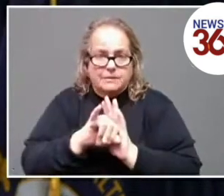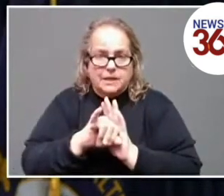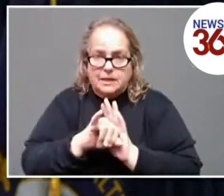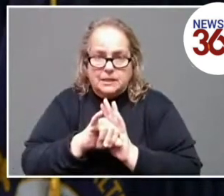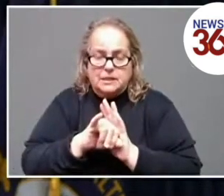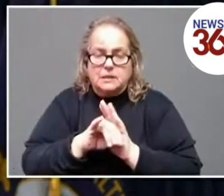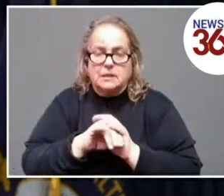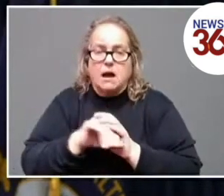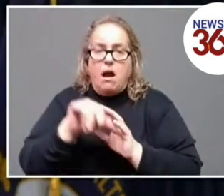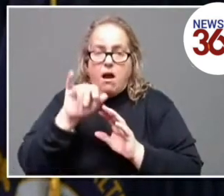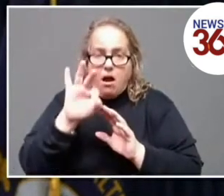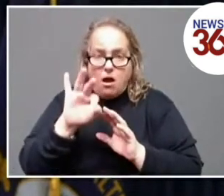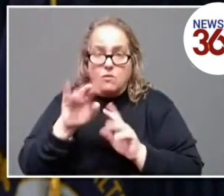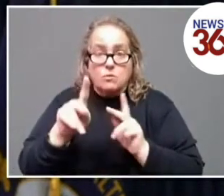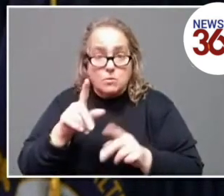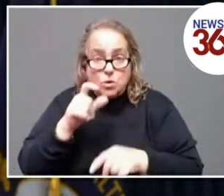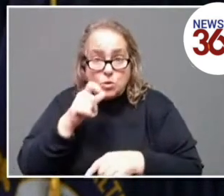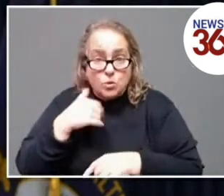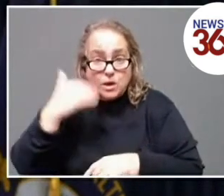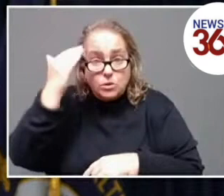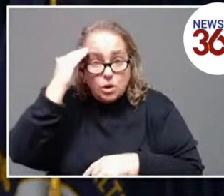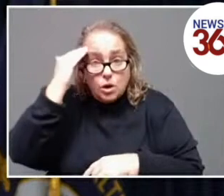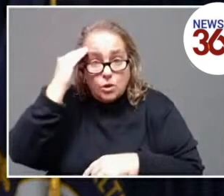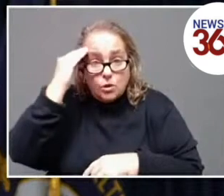Of the ones that we know,